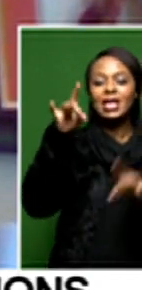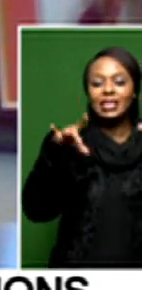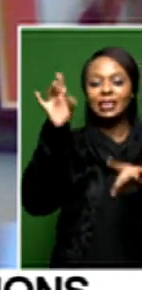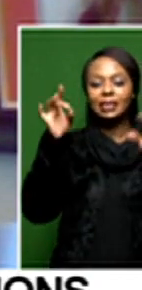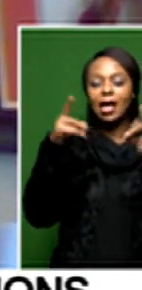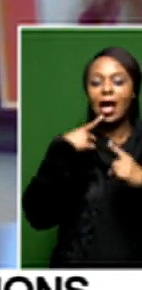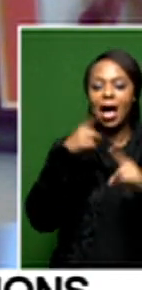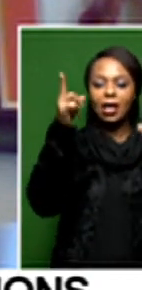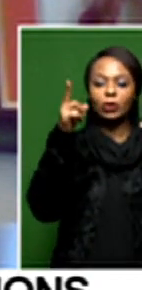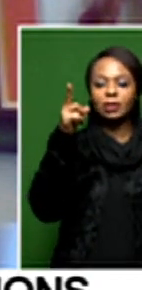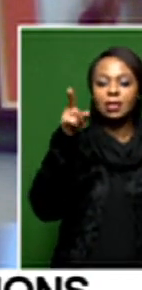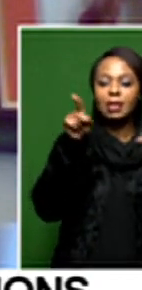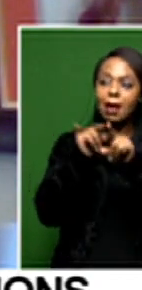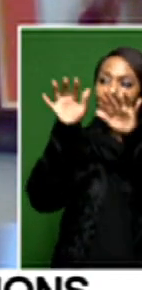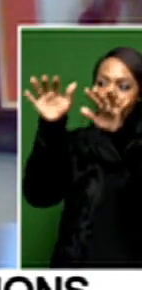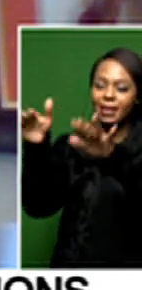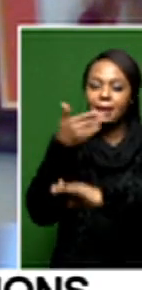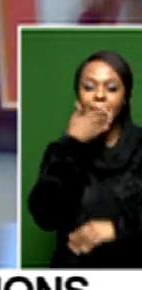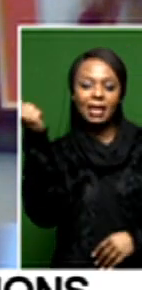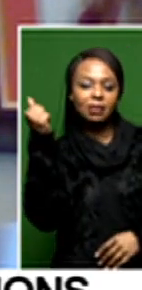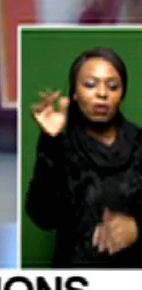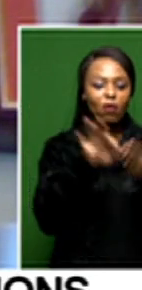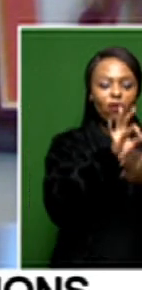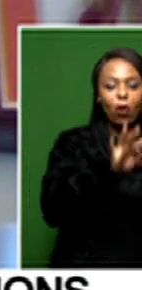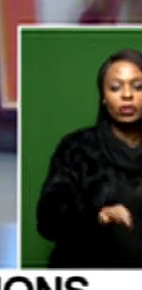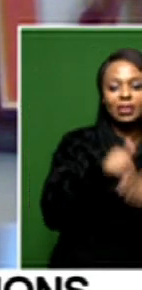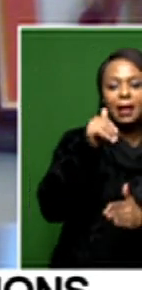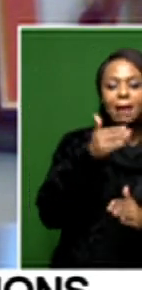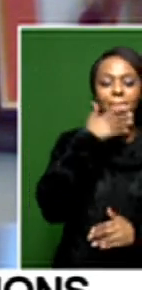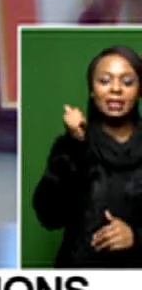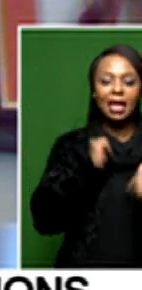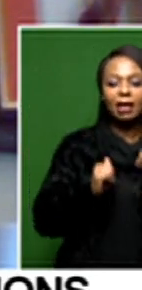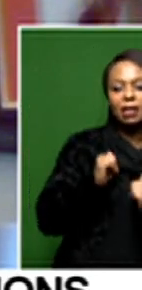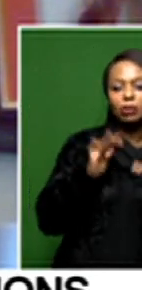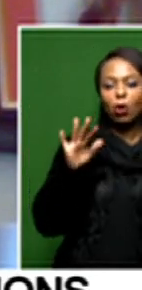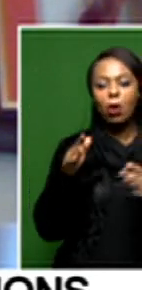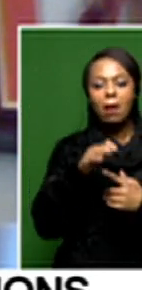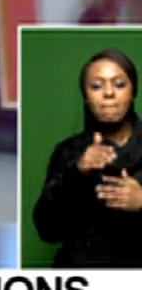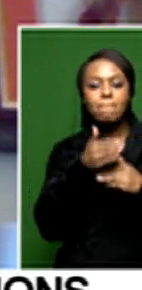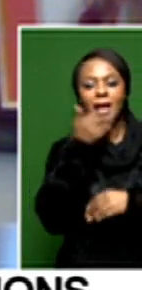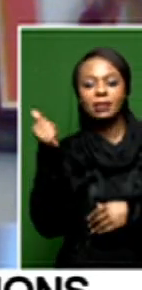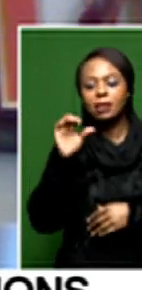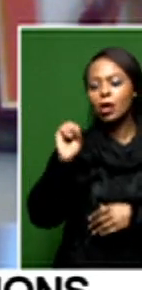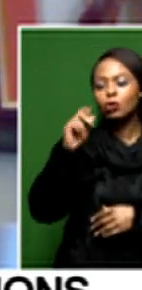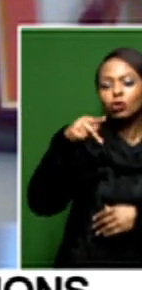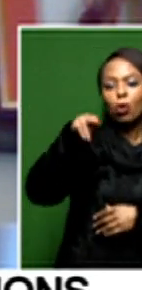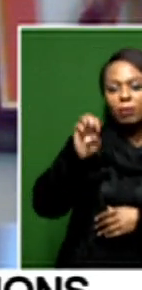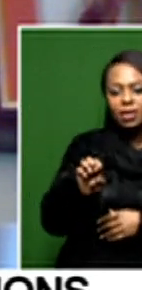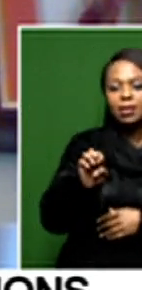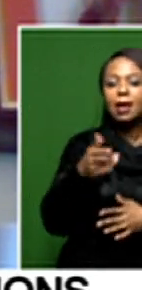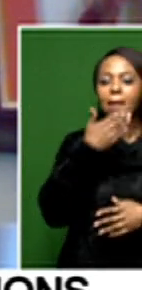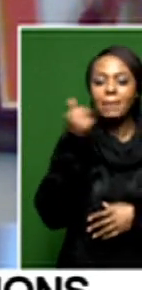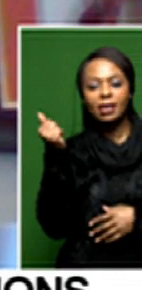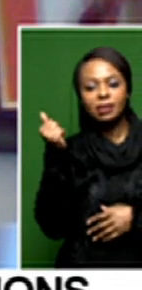for their best, for their most popular Soapie, and for their viewer's choice actor and viewer's